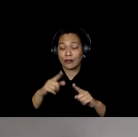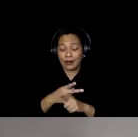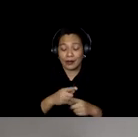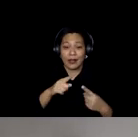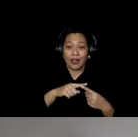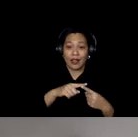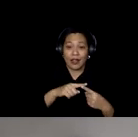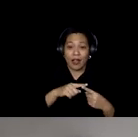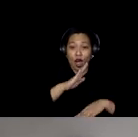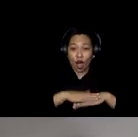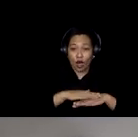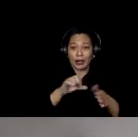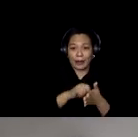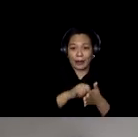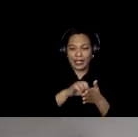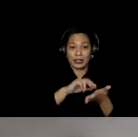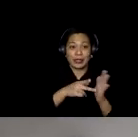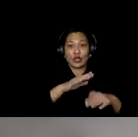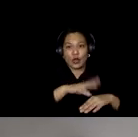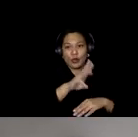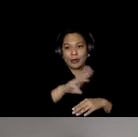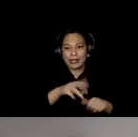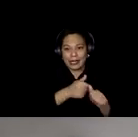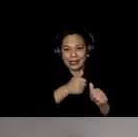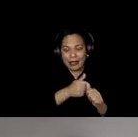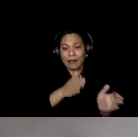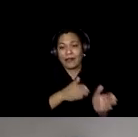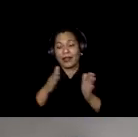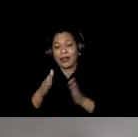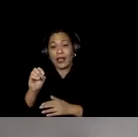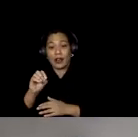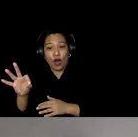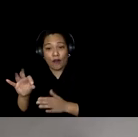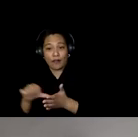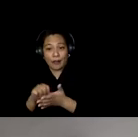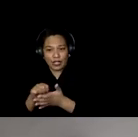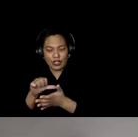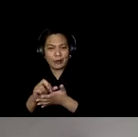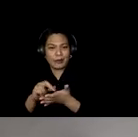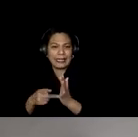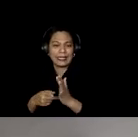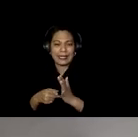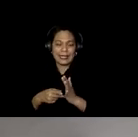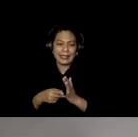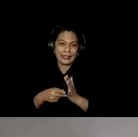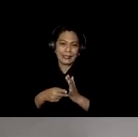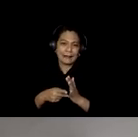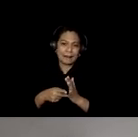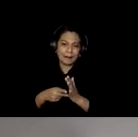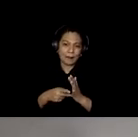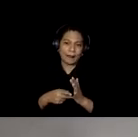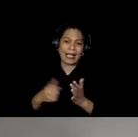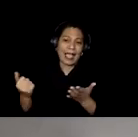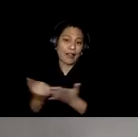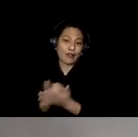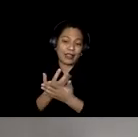all the stuff you do to your website, on your website, and then off page, which is sort of everything that's around